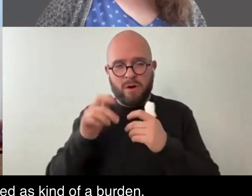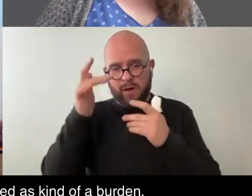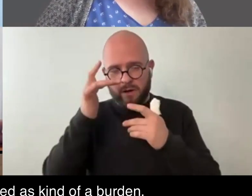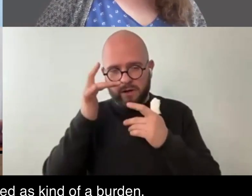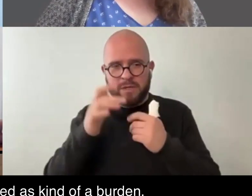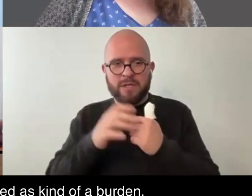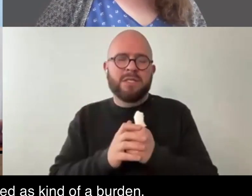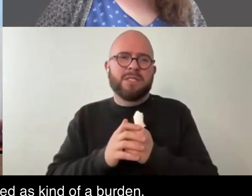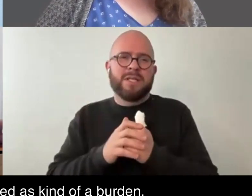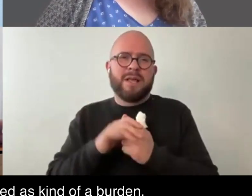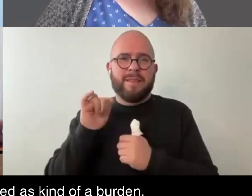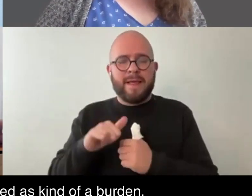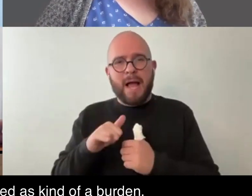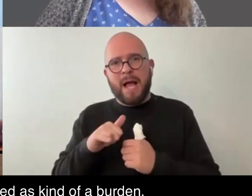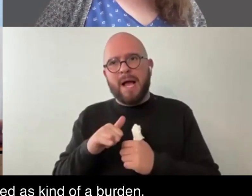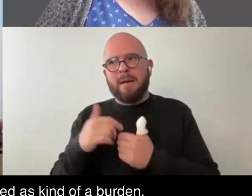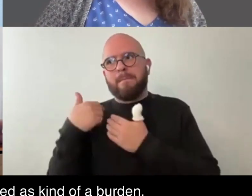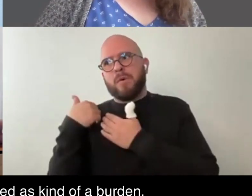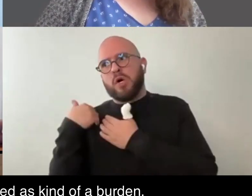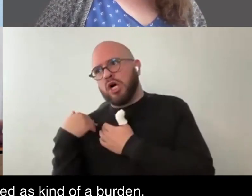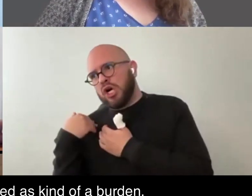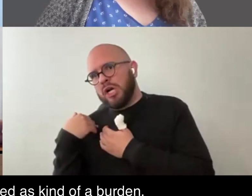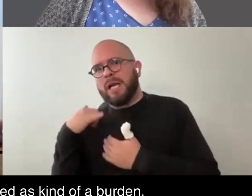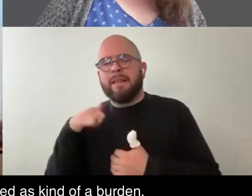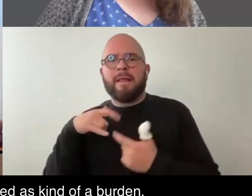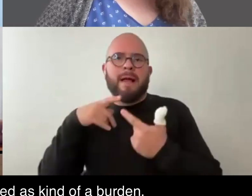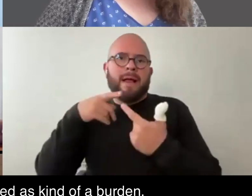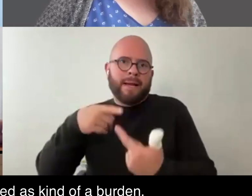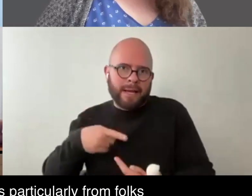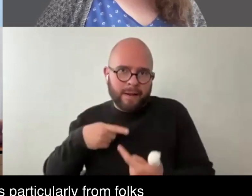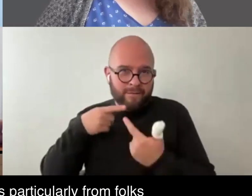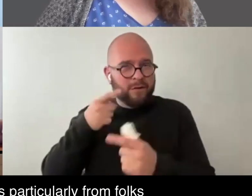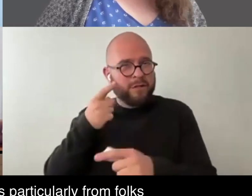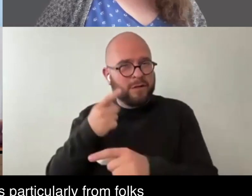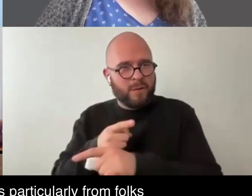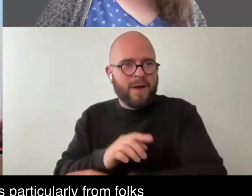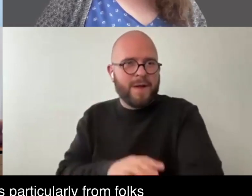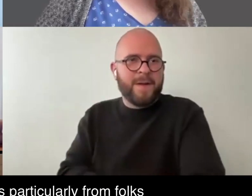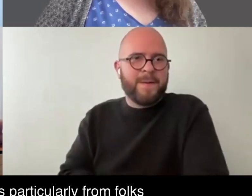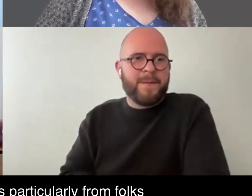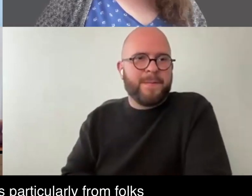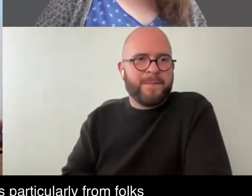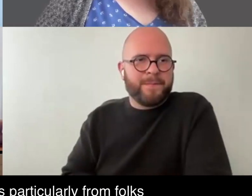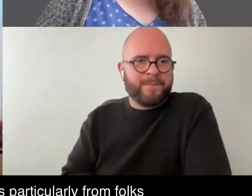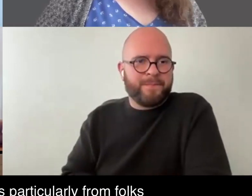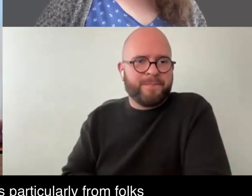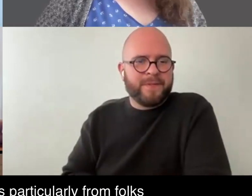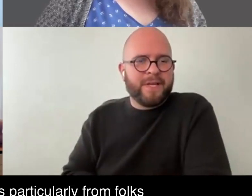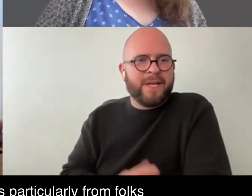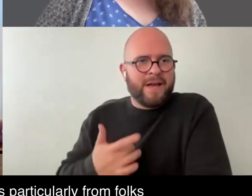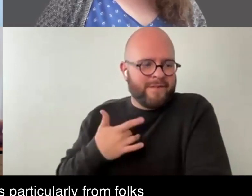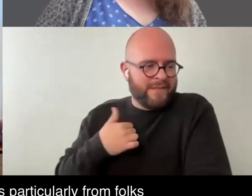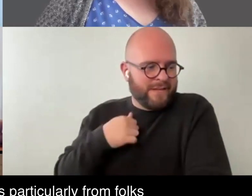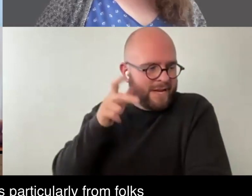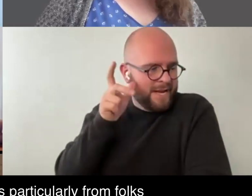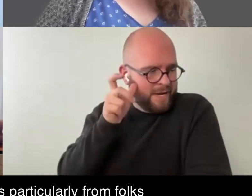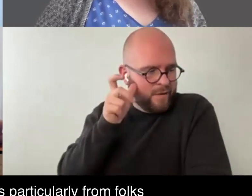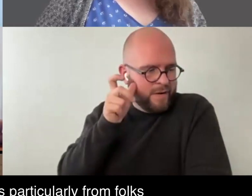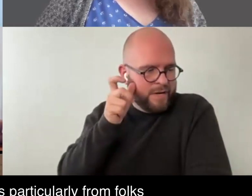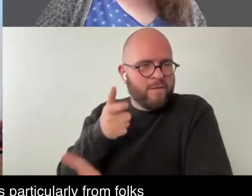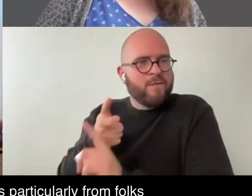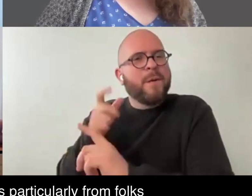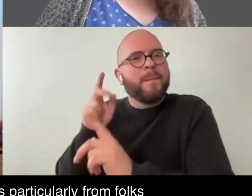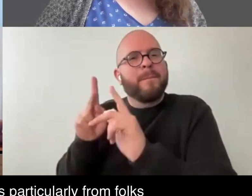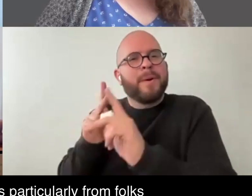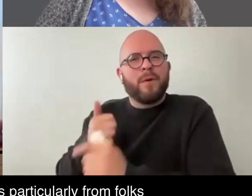a difficulty, right? And so, and if you, I think this is, and I hear this particularly from folks who are